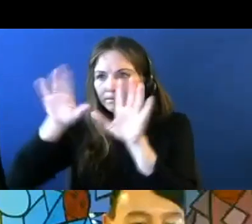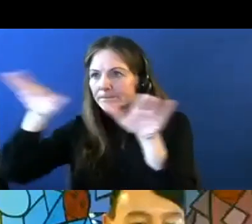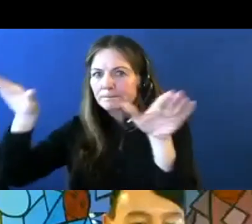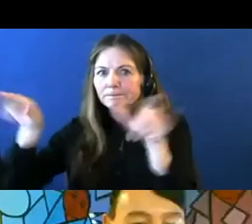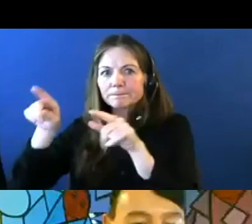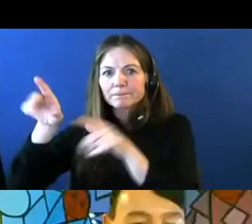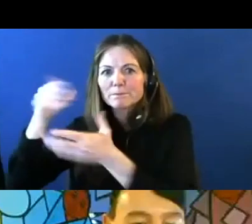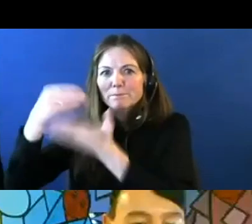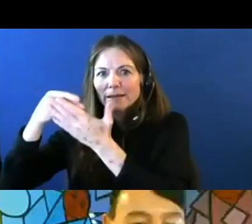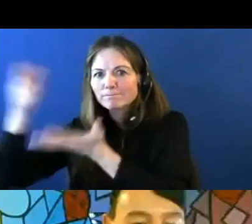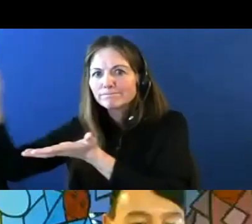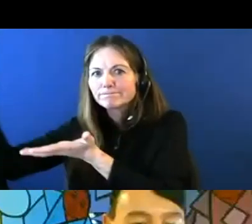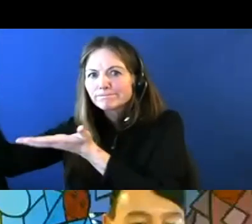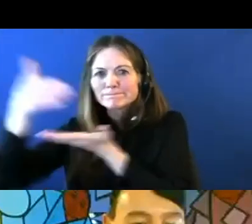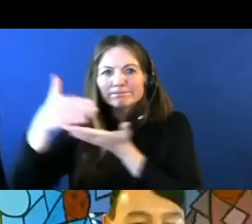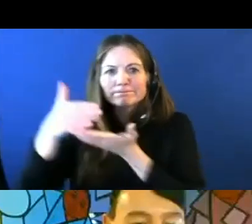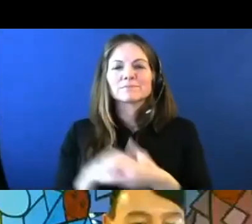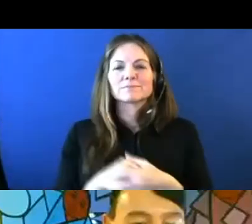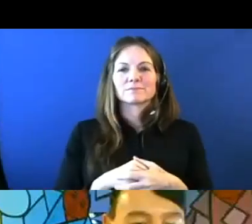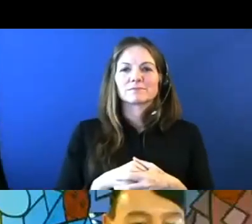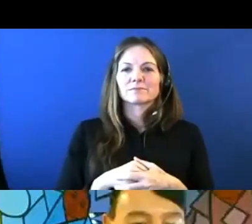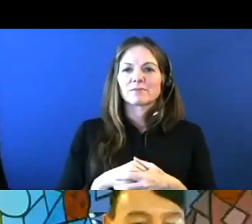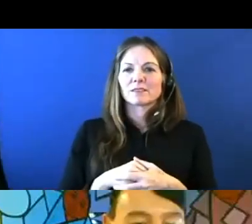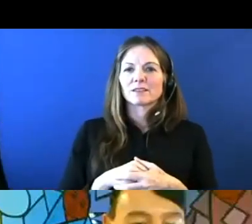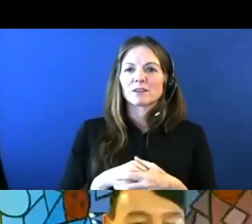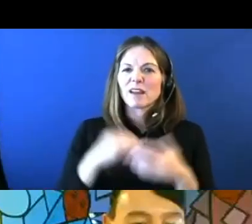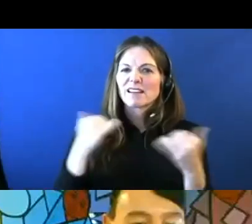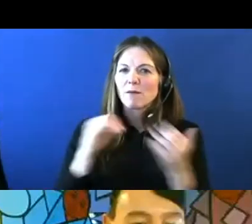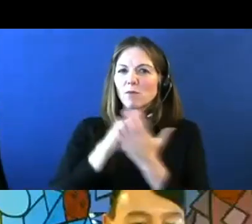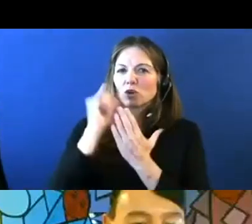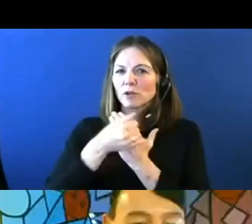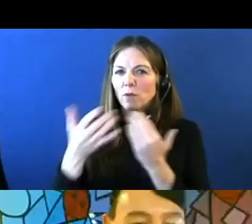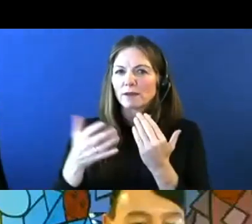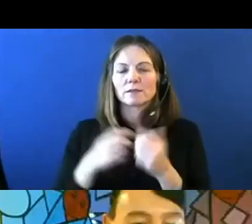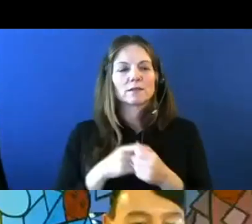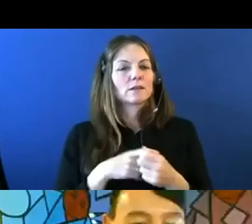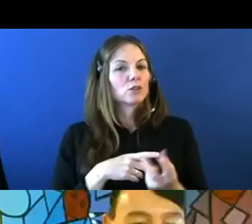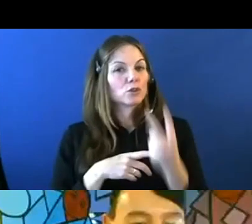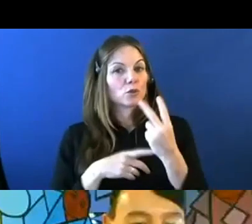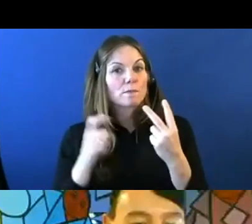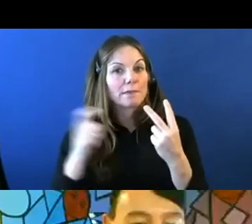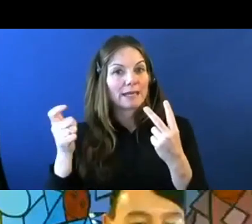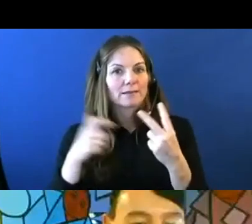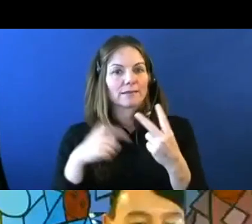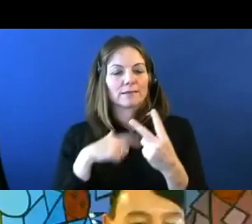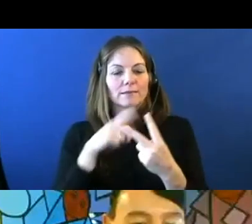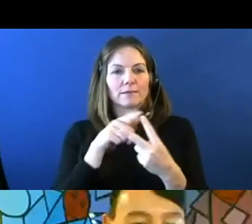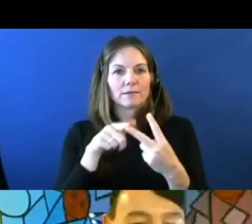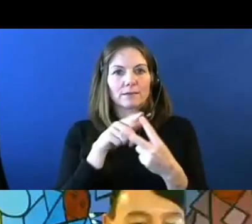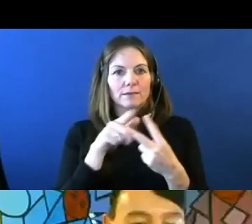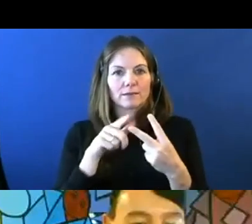working on these days? Our two big ones are, well, the one that you titled in